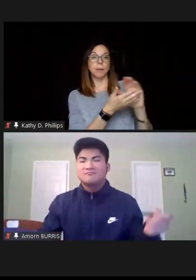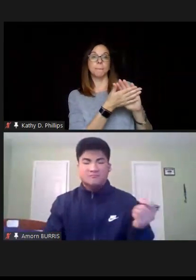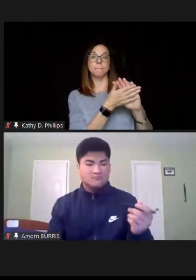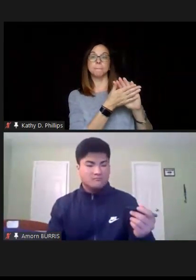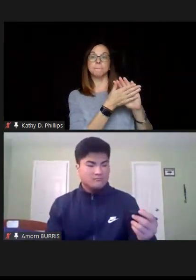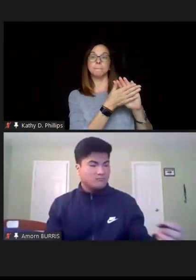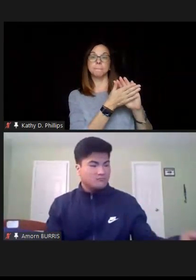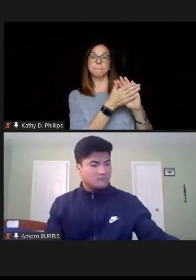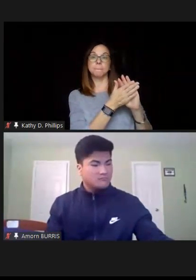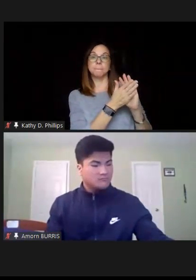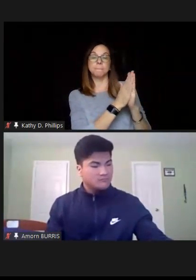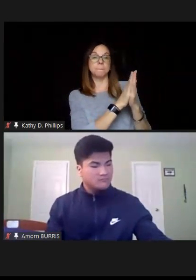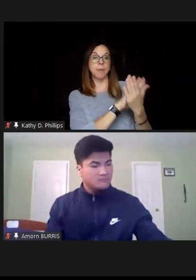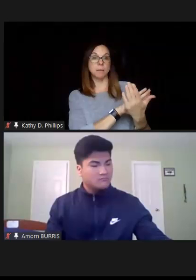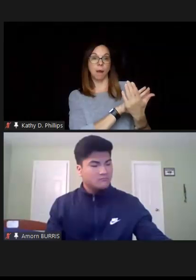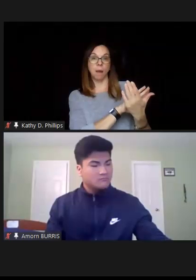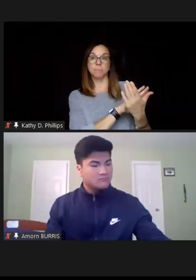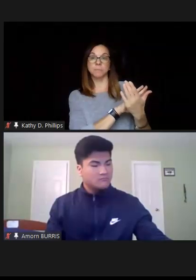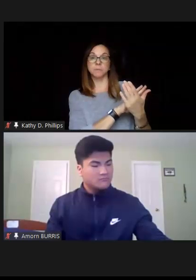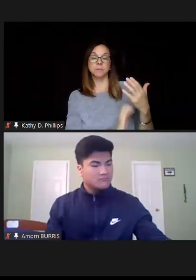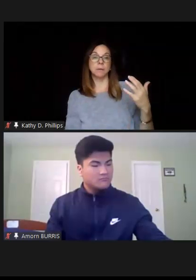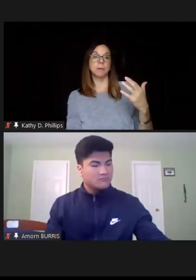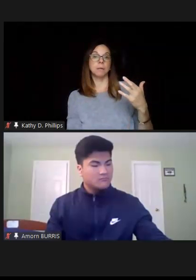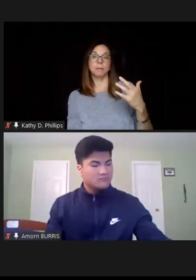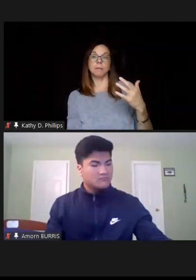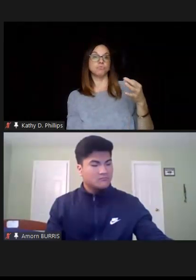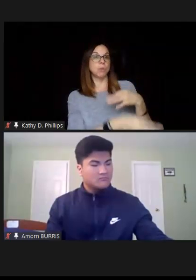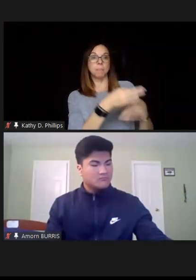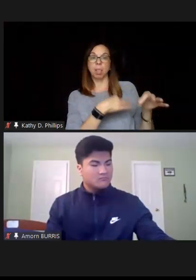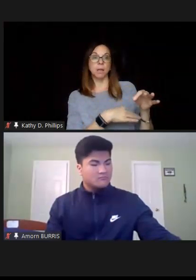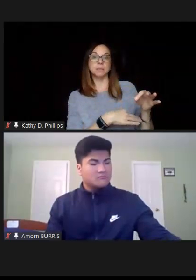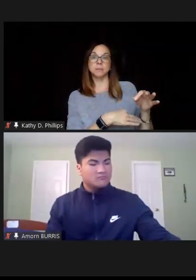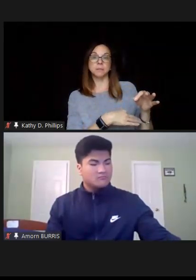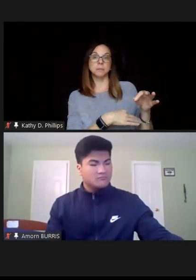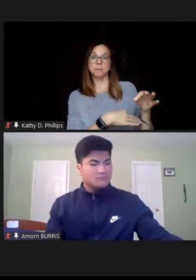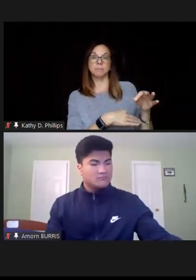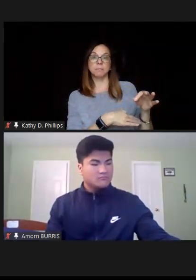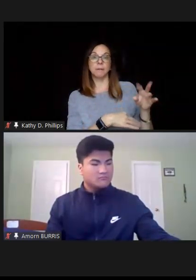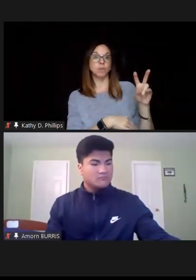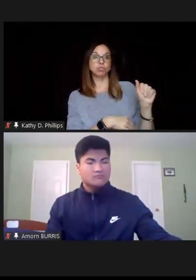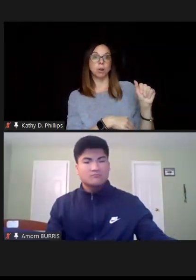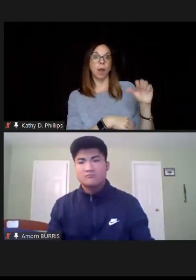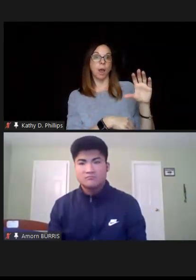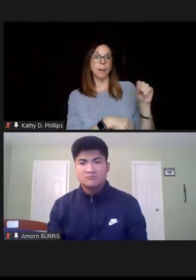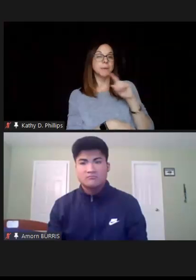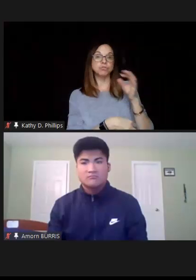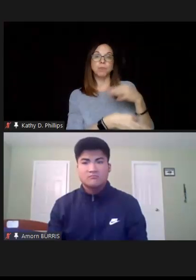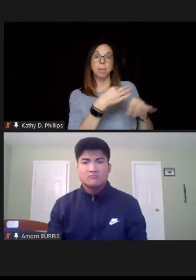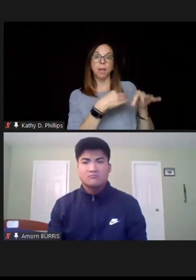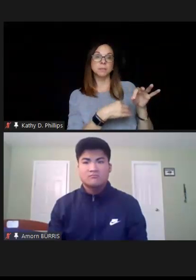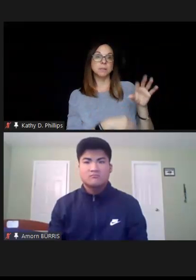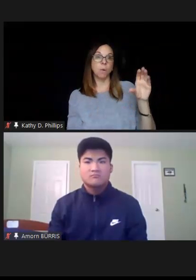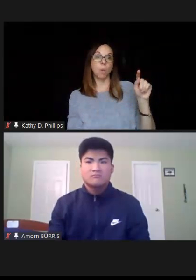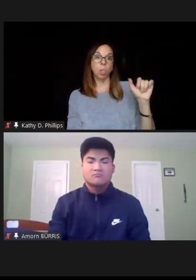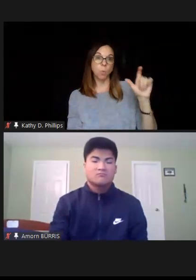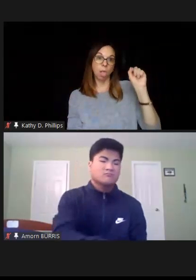the Virginia company that establishes Jamestown is replaced And now we have a colonial governor appointed by the